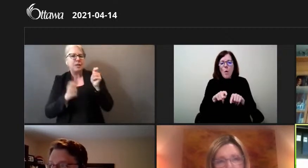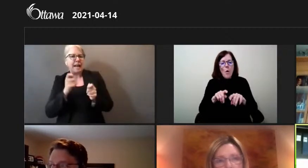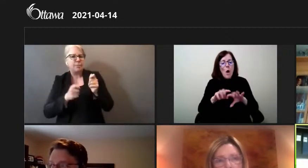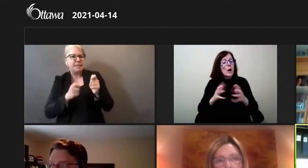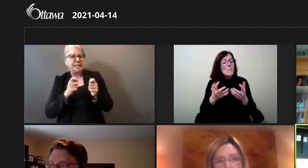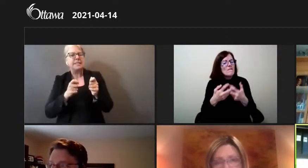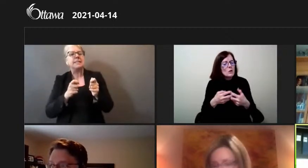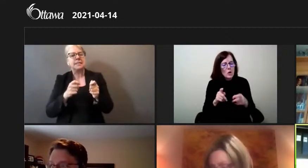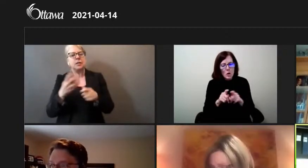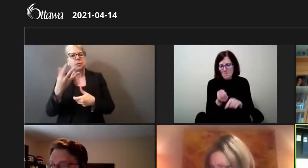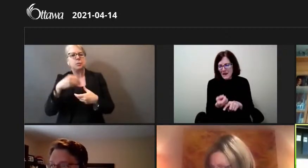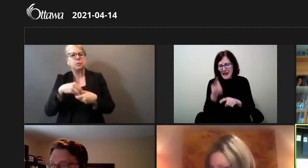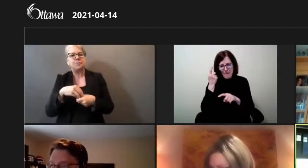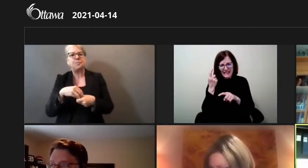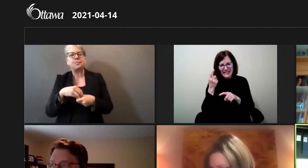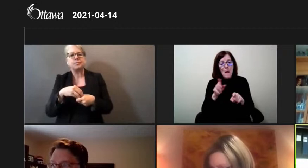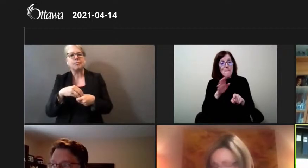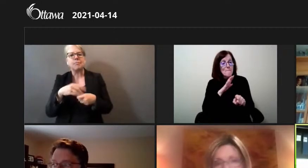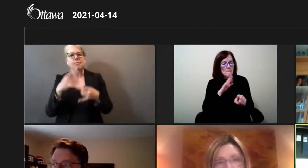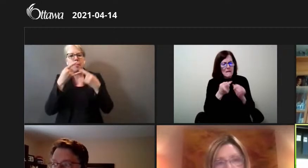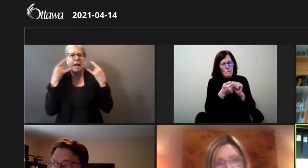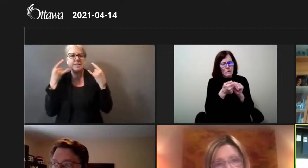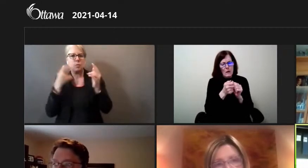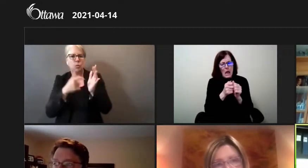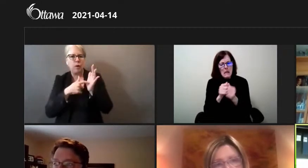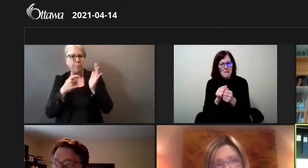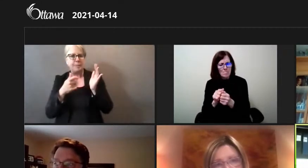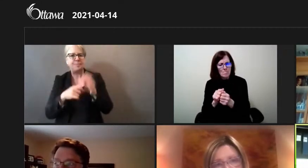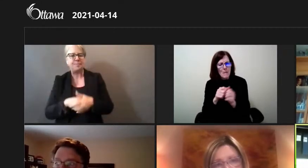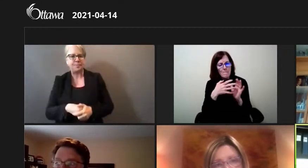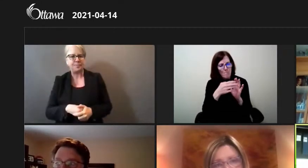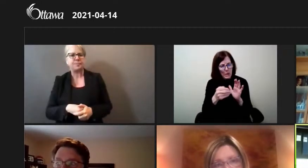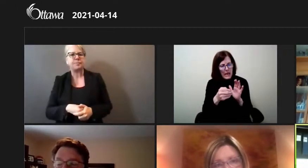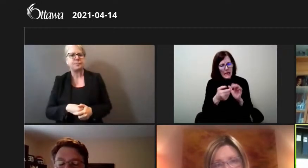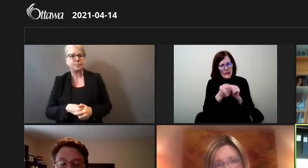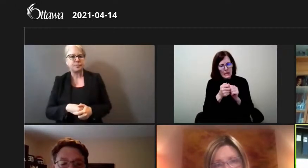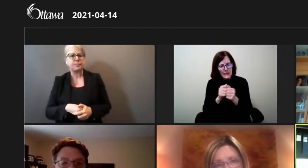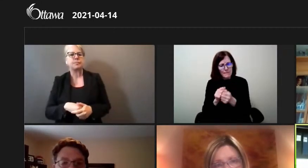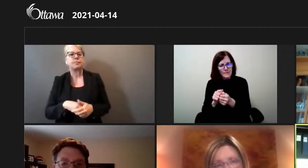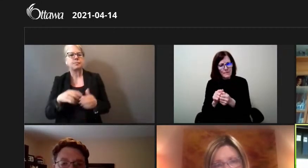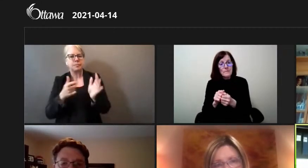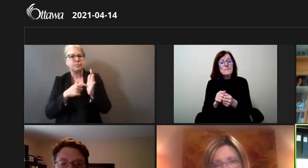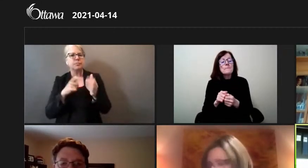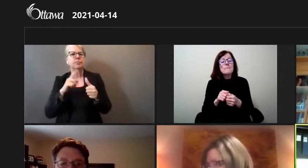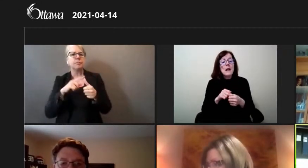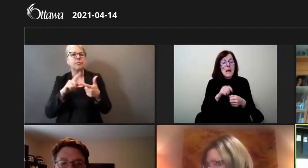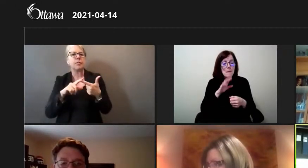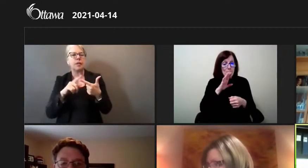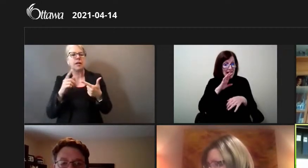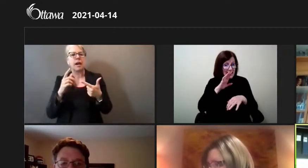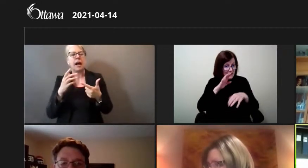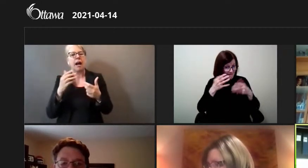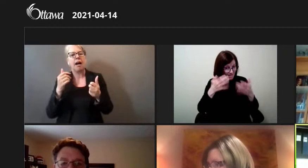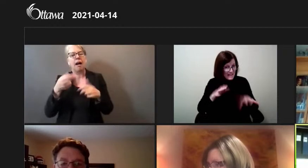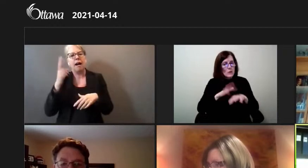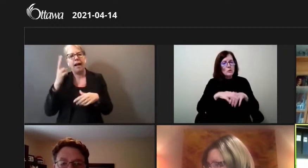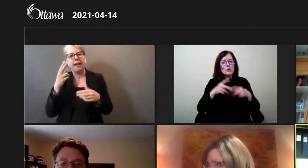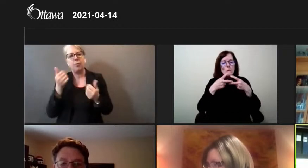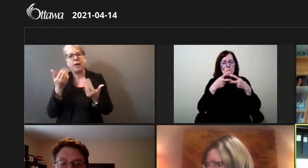to include, of course, the masking requirements, both mandatory and in some cases highly